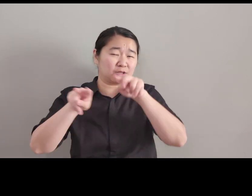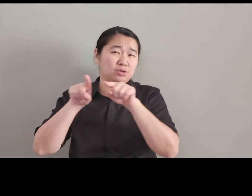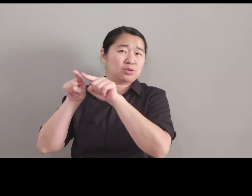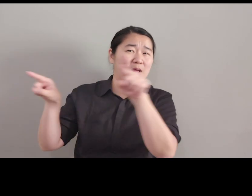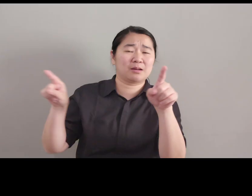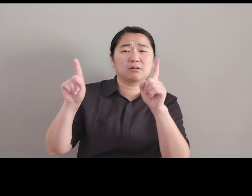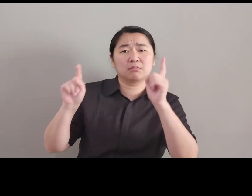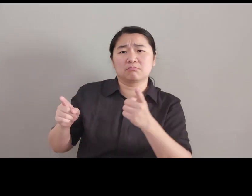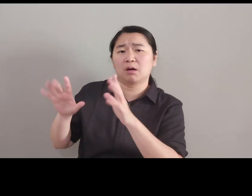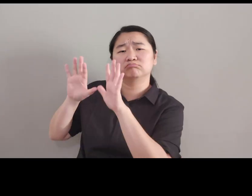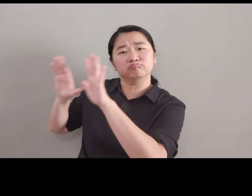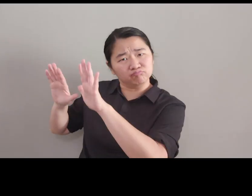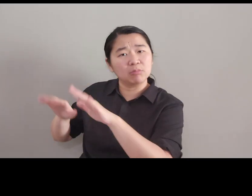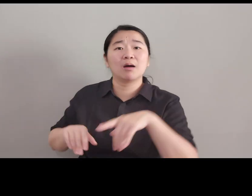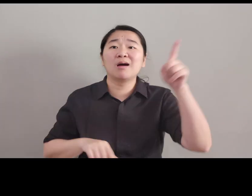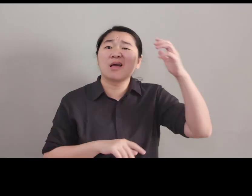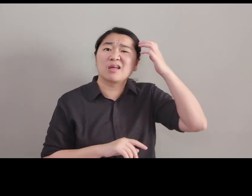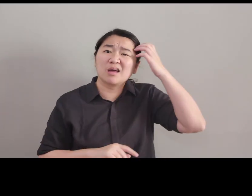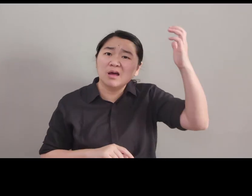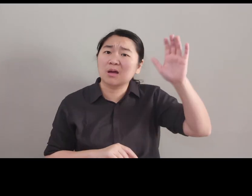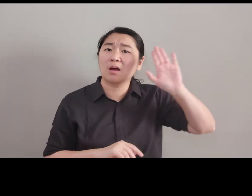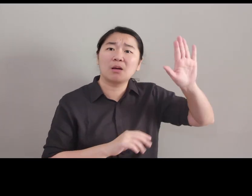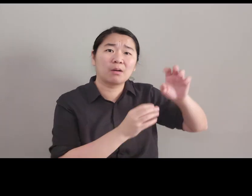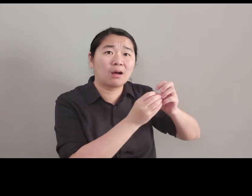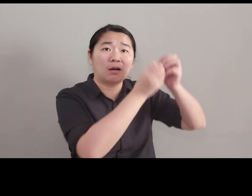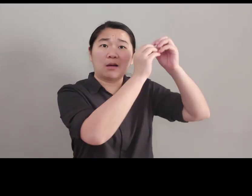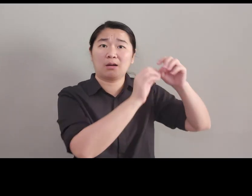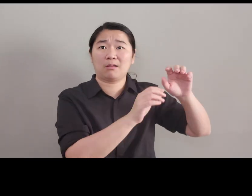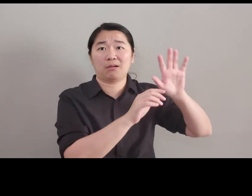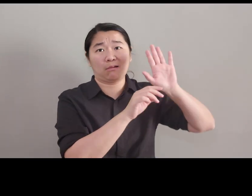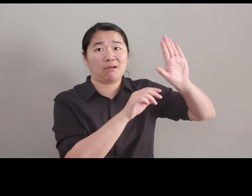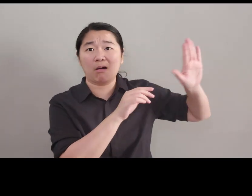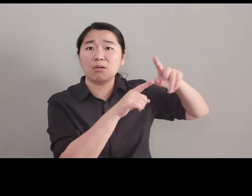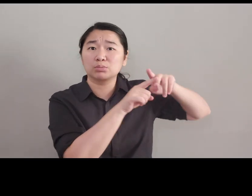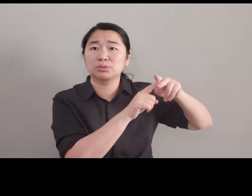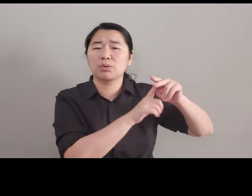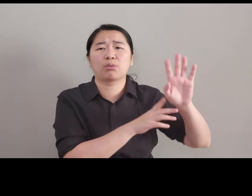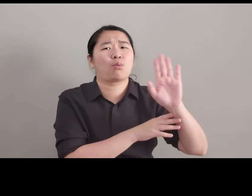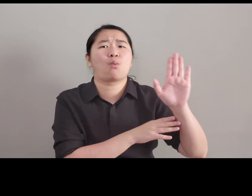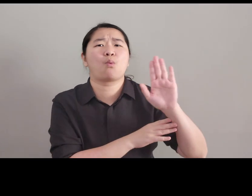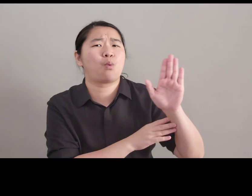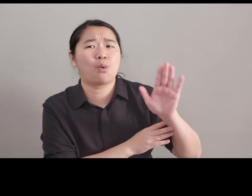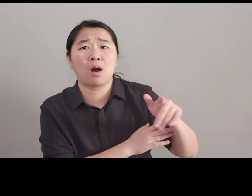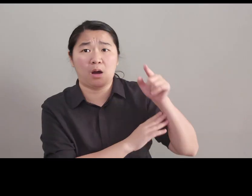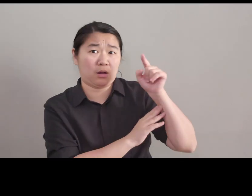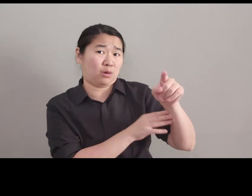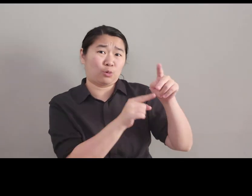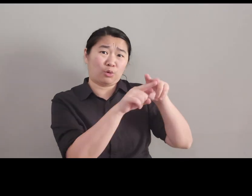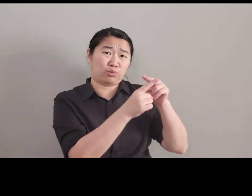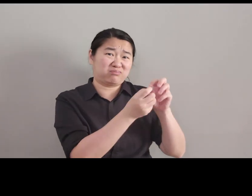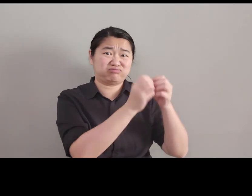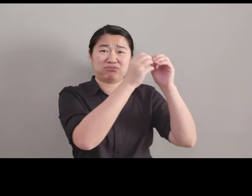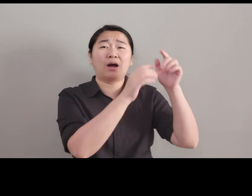build their own tools? No. It is really hard to do that well. You're